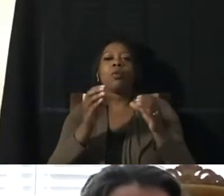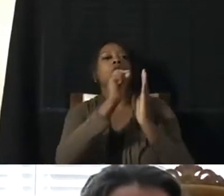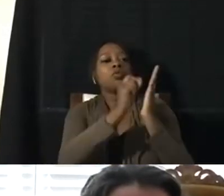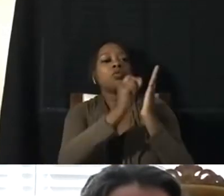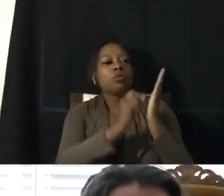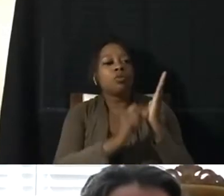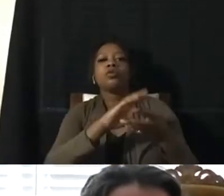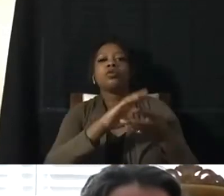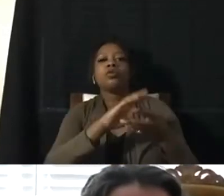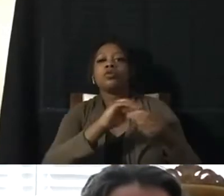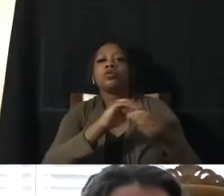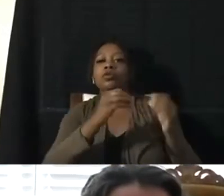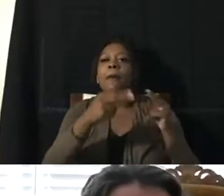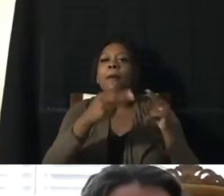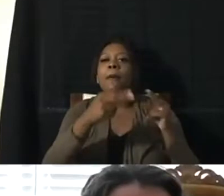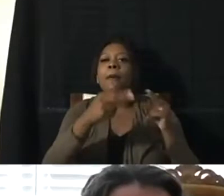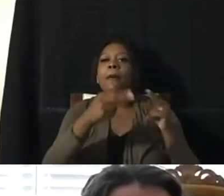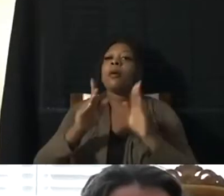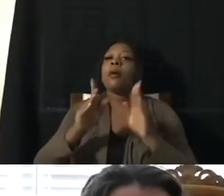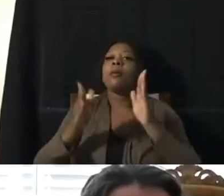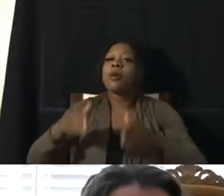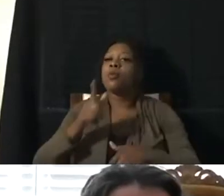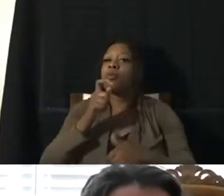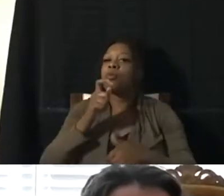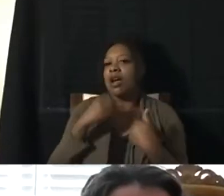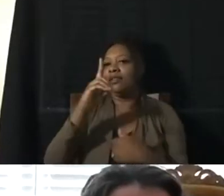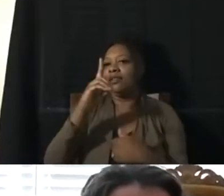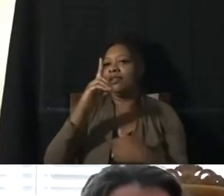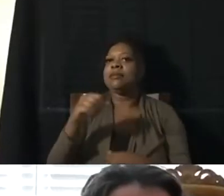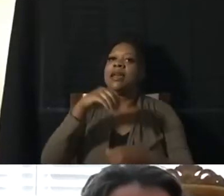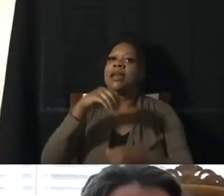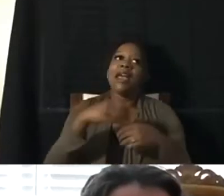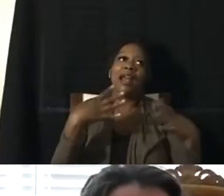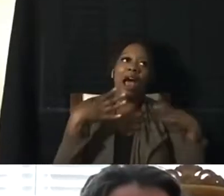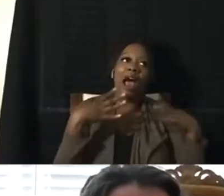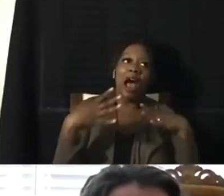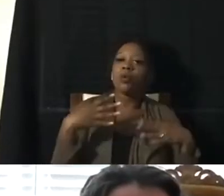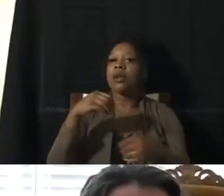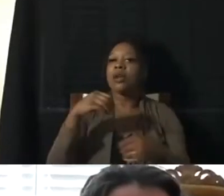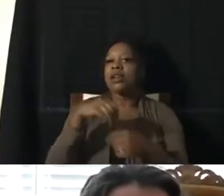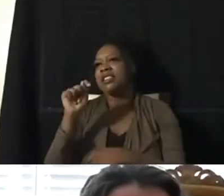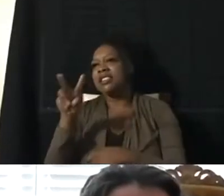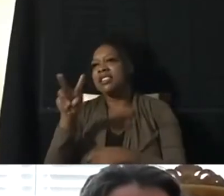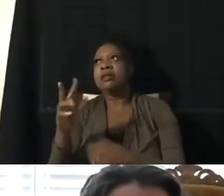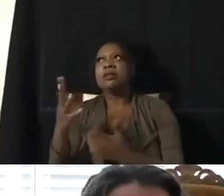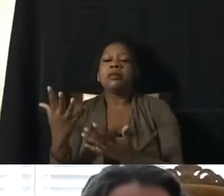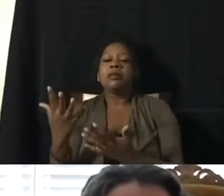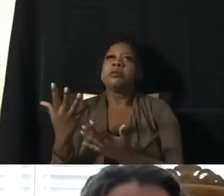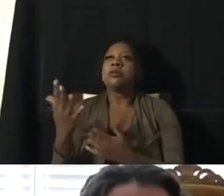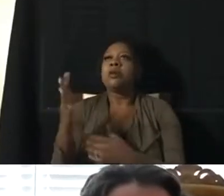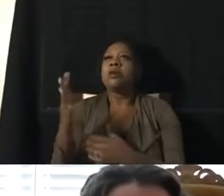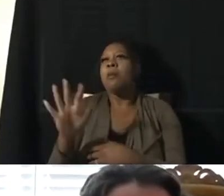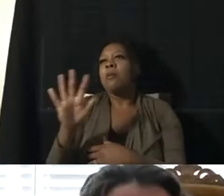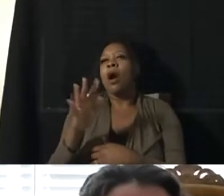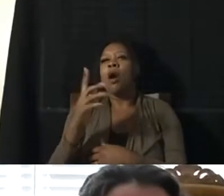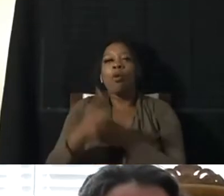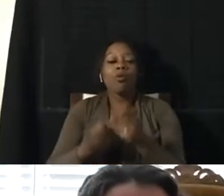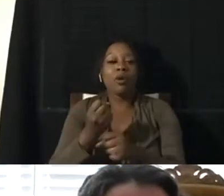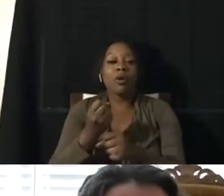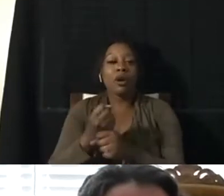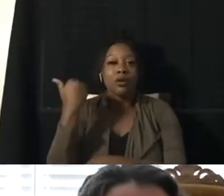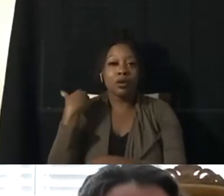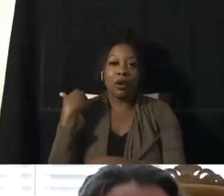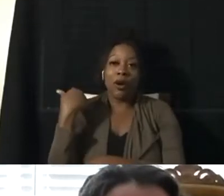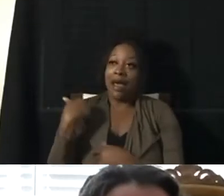film and television, probably just about a little bit under or over a year ago. And I am still a little